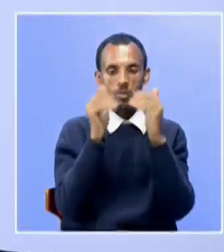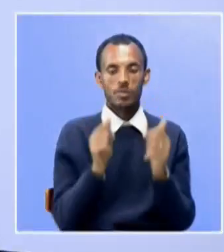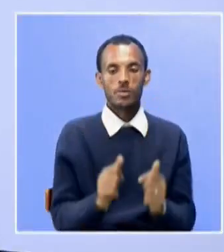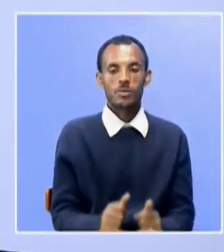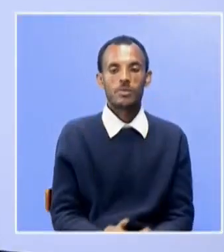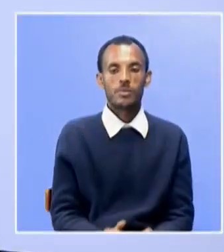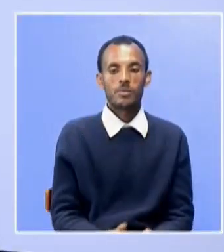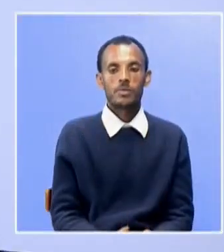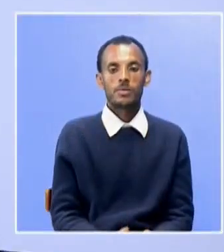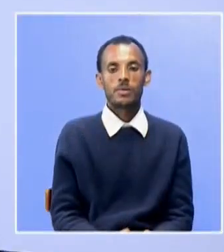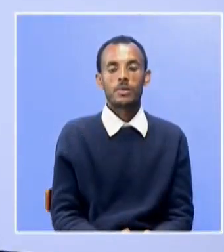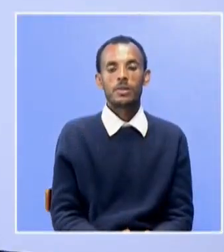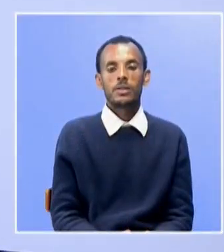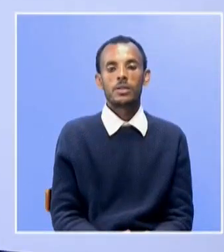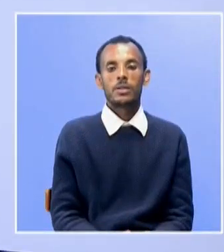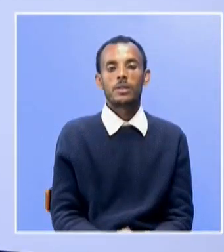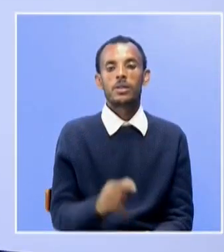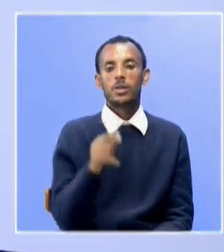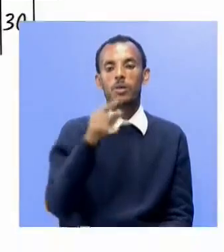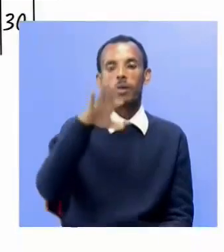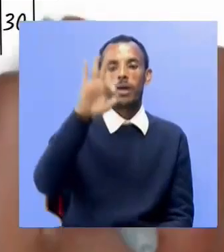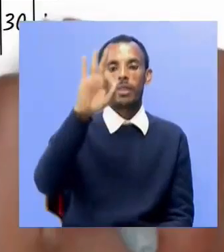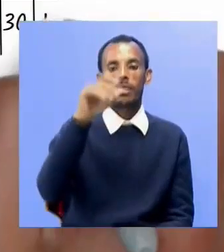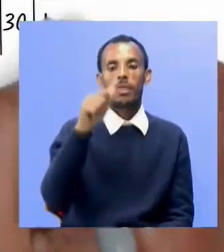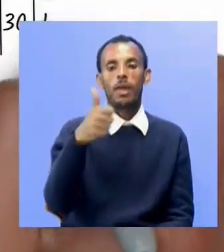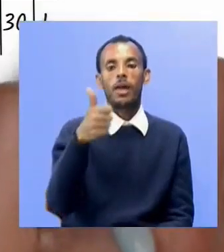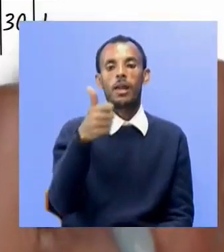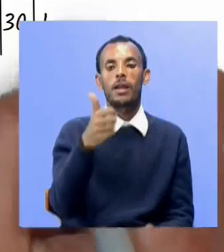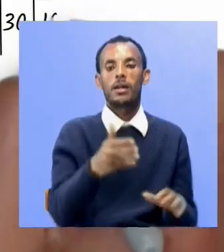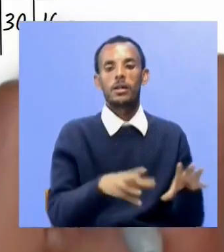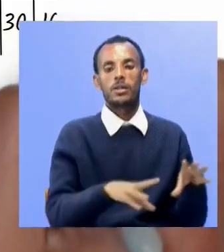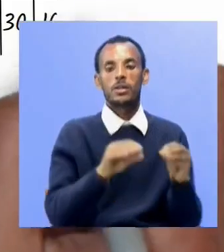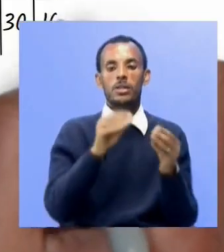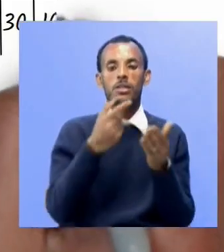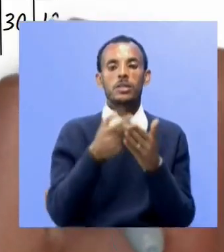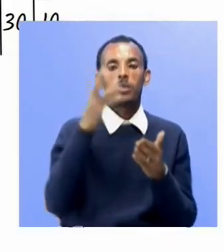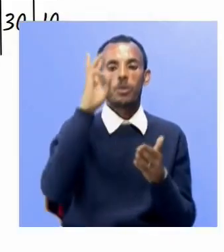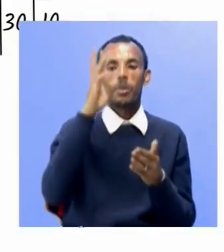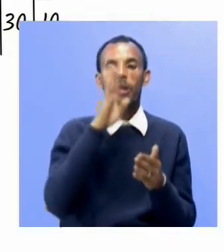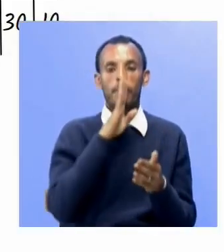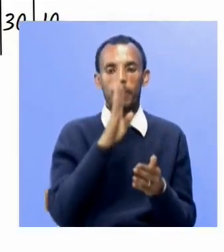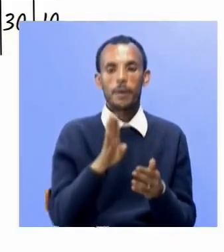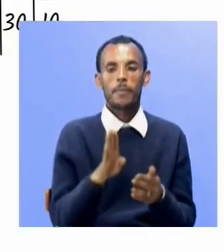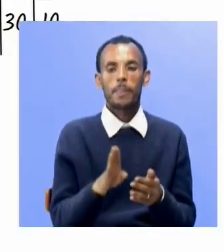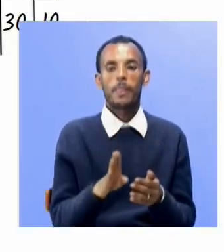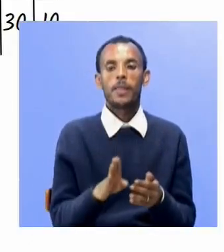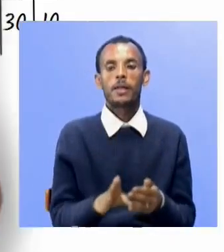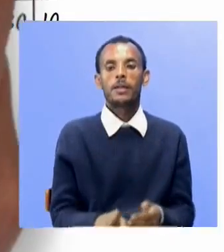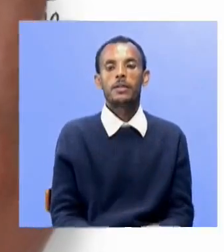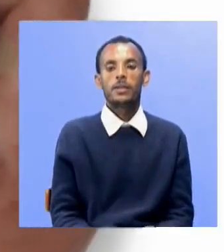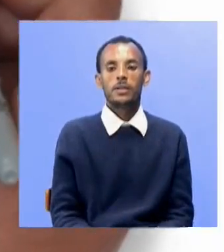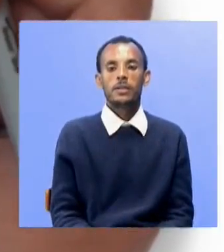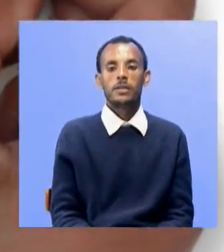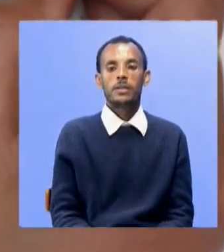just move up and you have 10. So this will be a